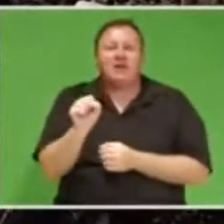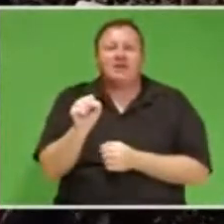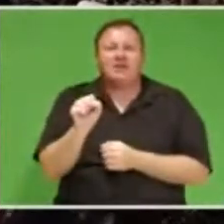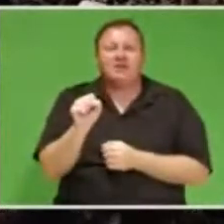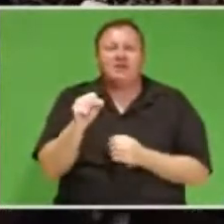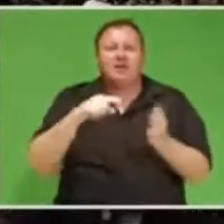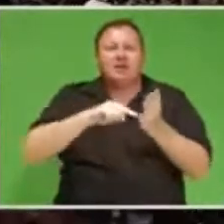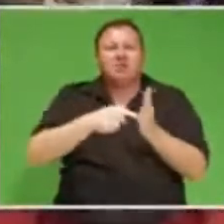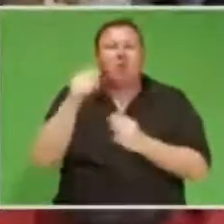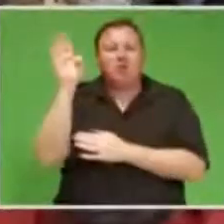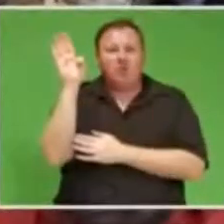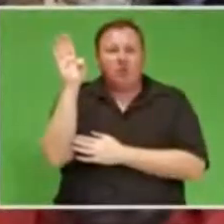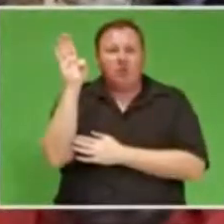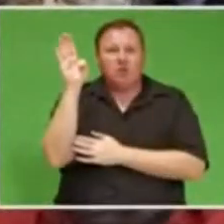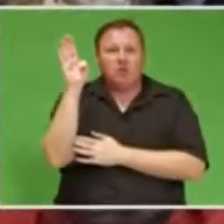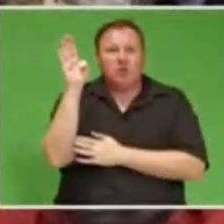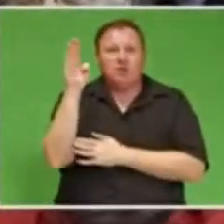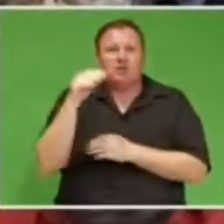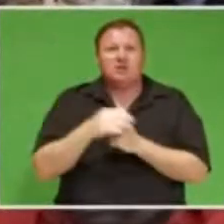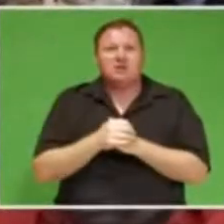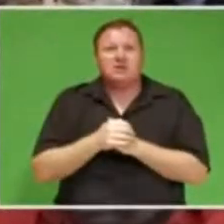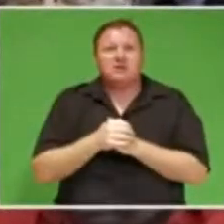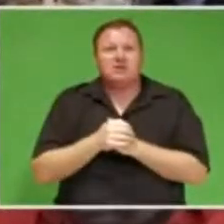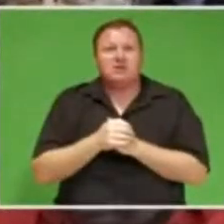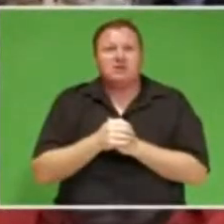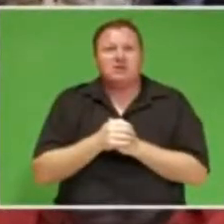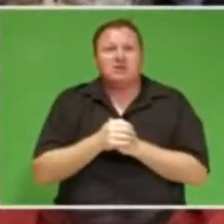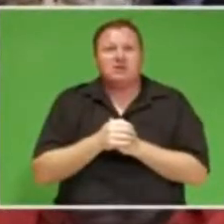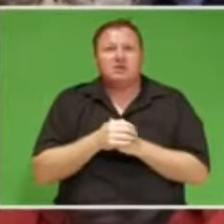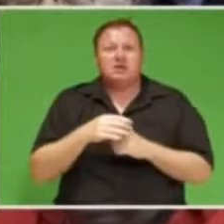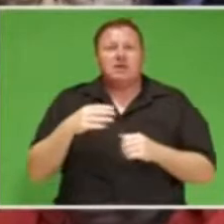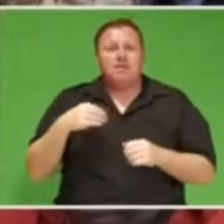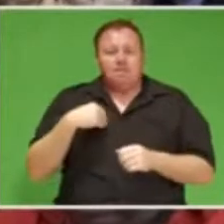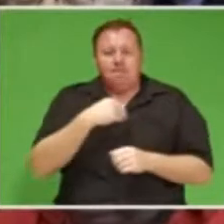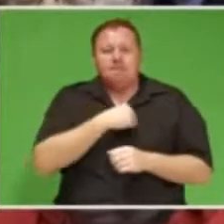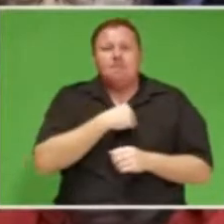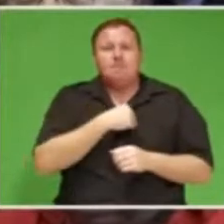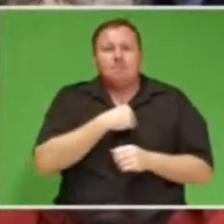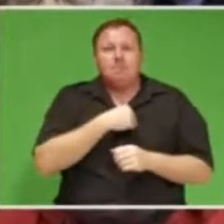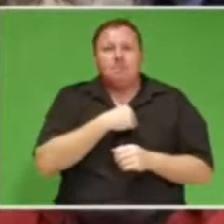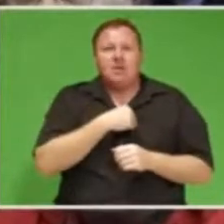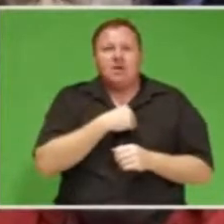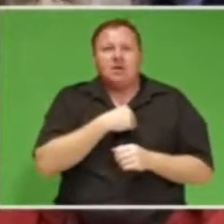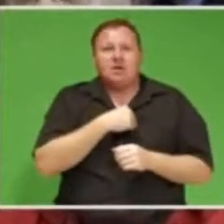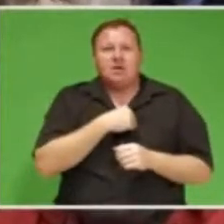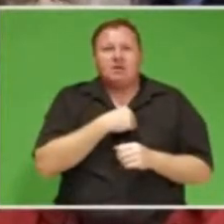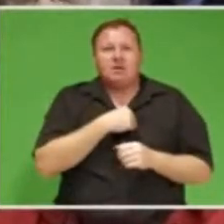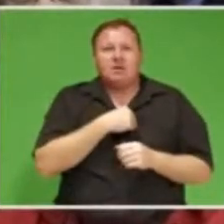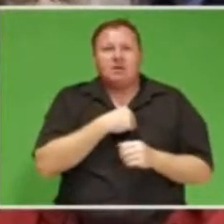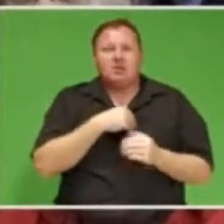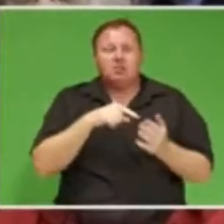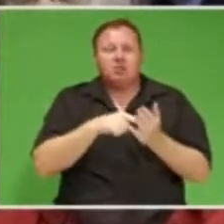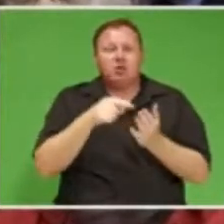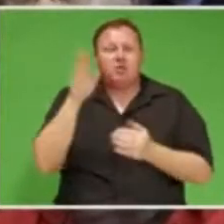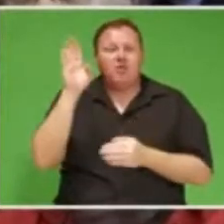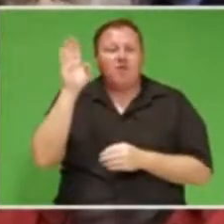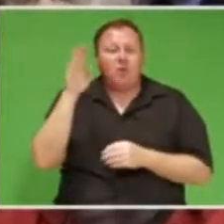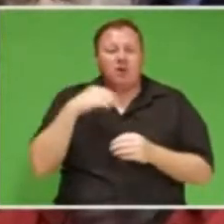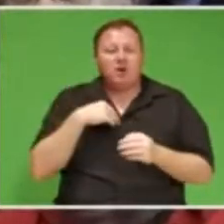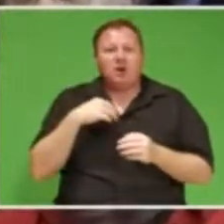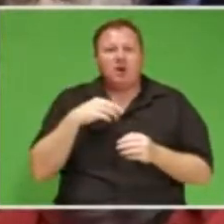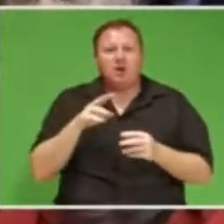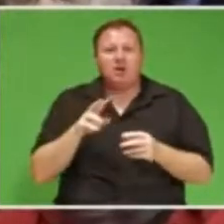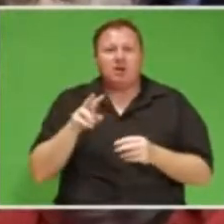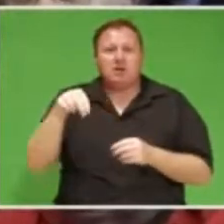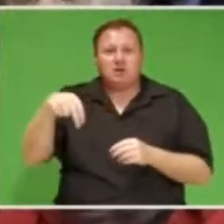of order is raised, the member called to order shall resume his or her seat. Therefore,